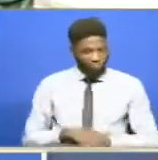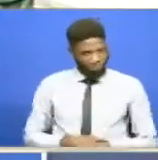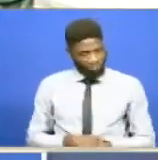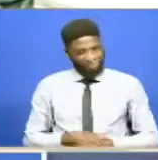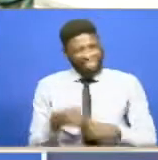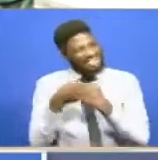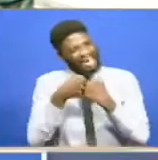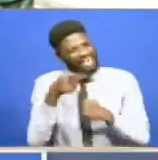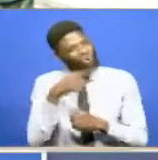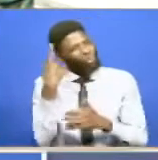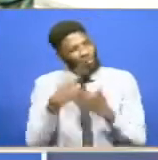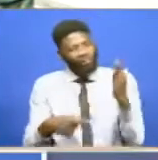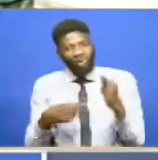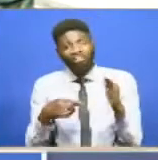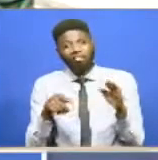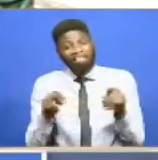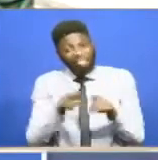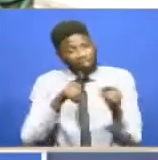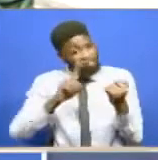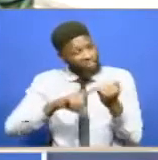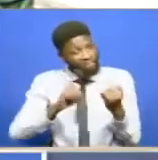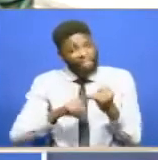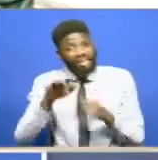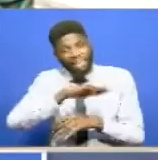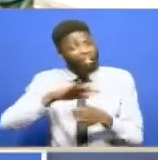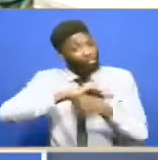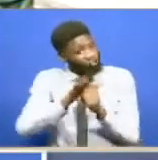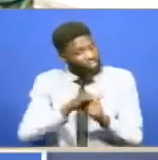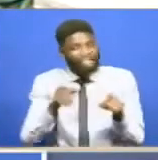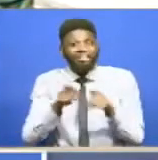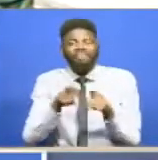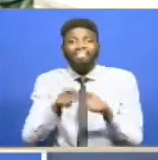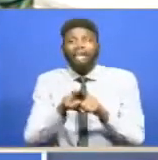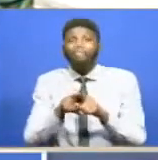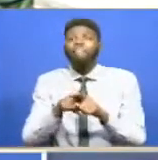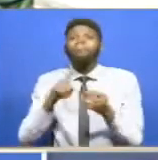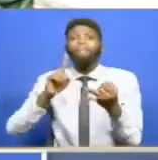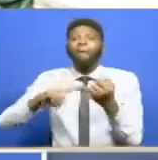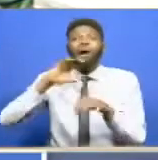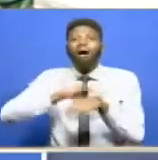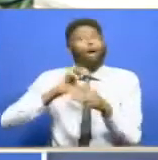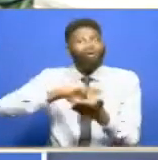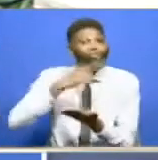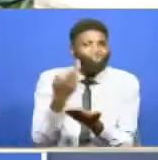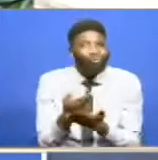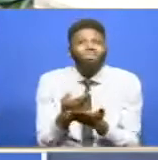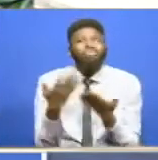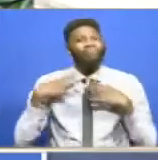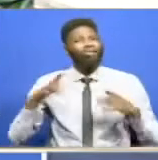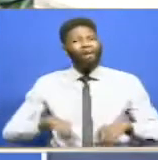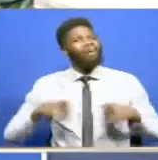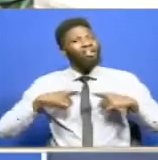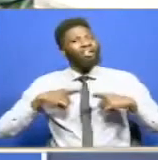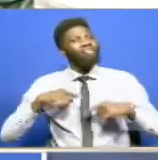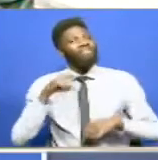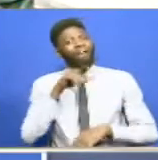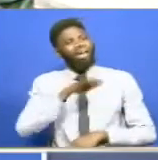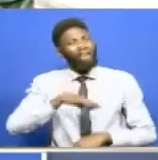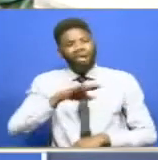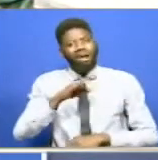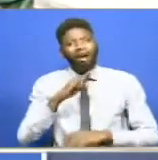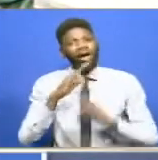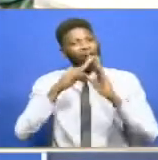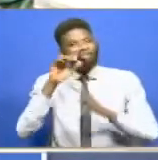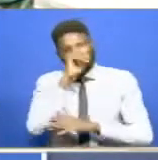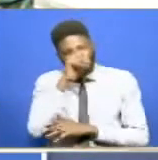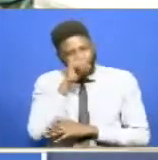COVID-19, but to getting resources and, of course, living? How does this affect livelihoods in people living in settlements, informal settlements? Sorry. In